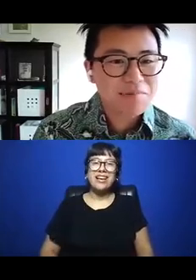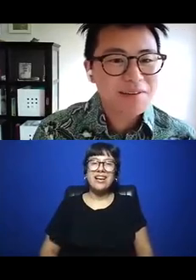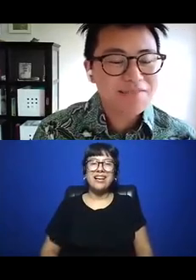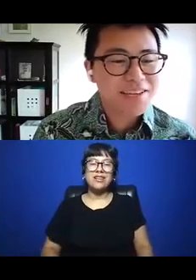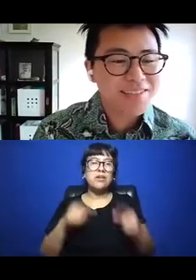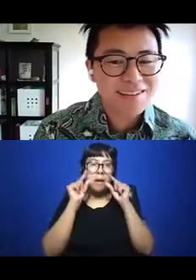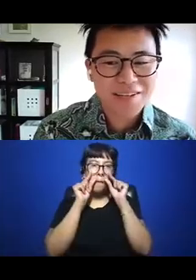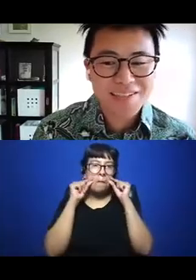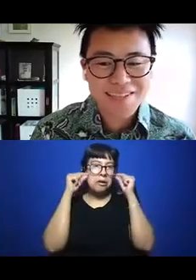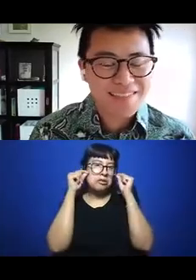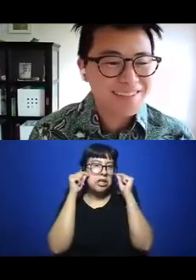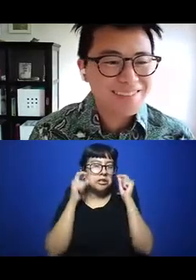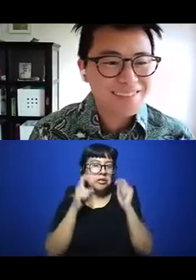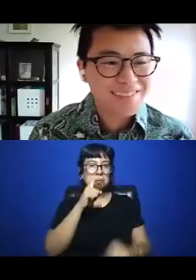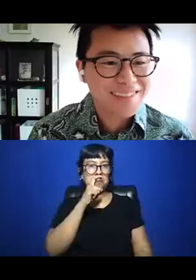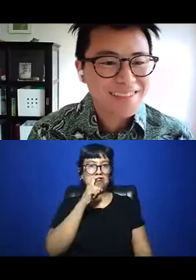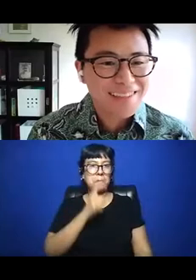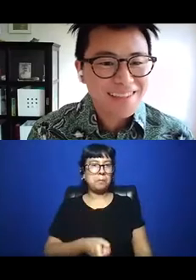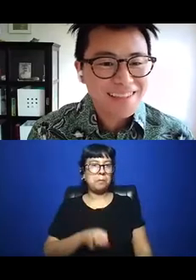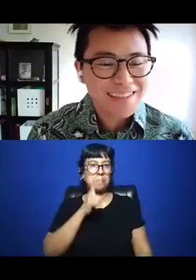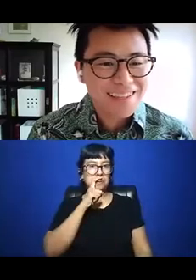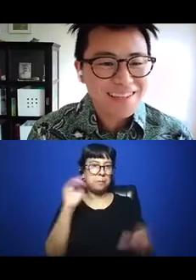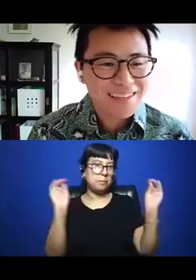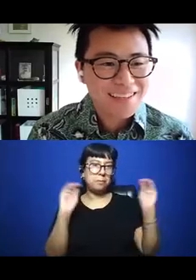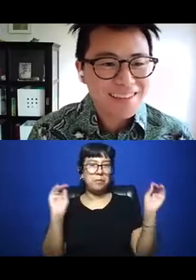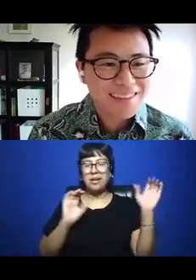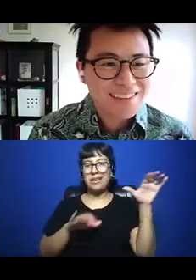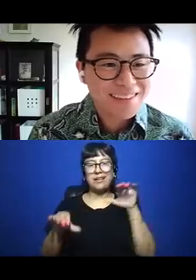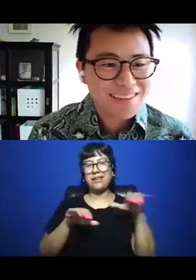mustaches to put on your face and animations and things.